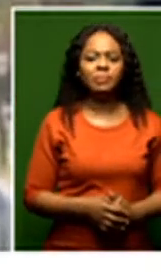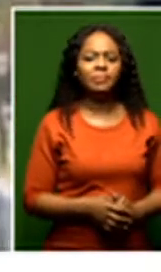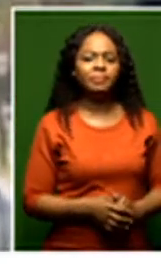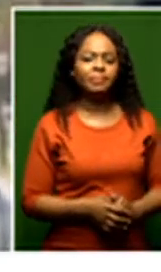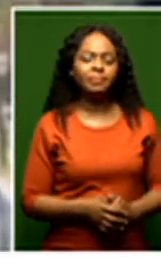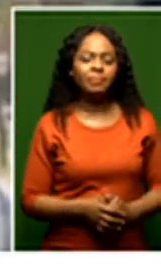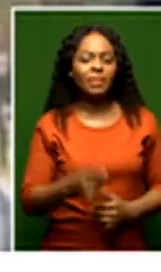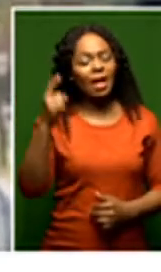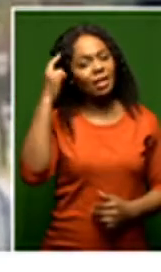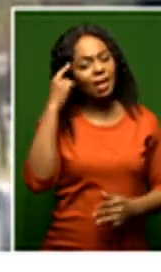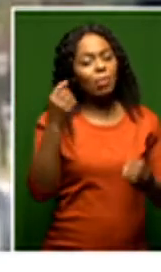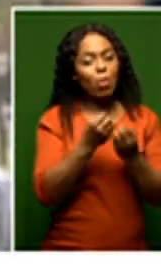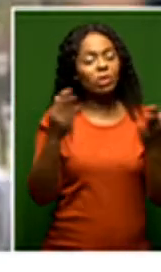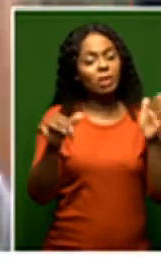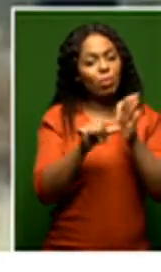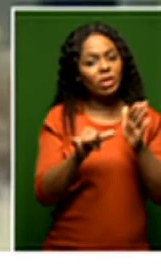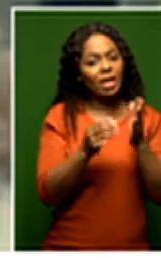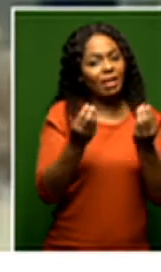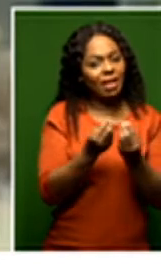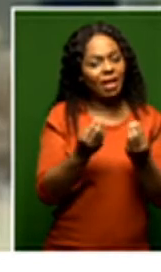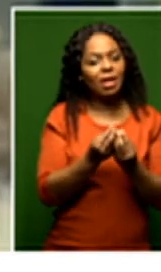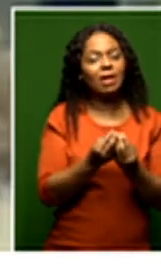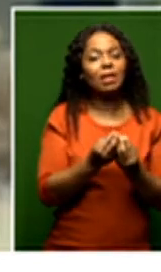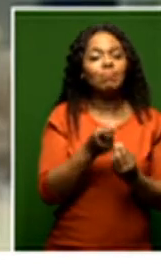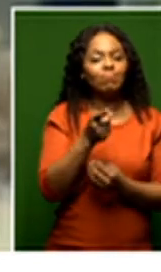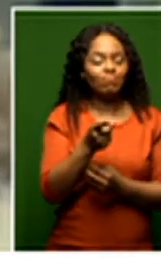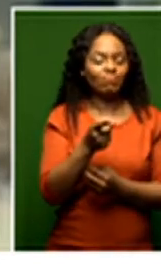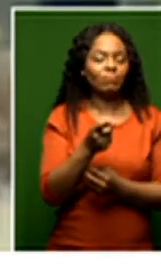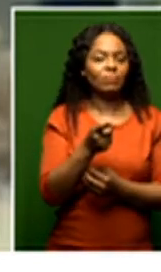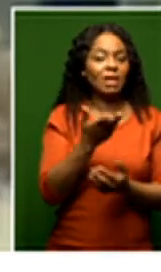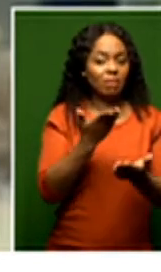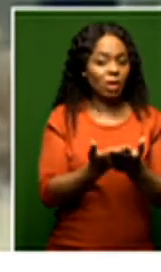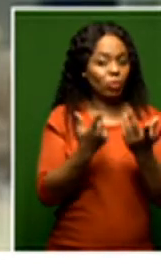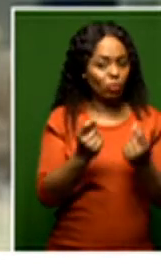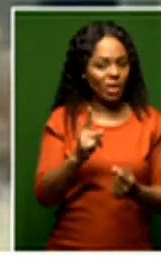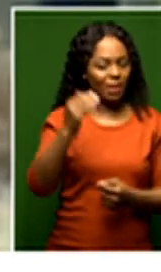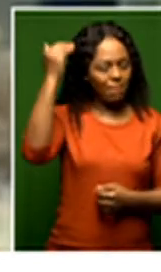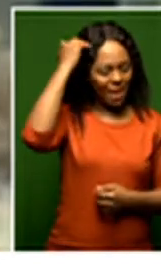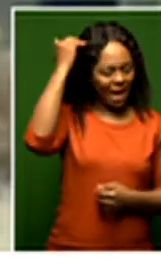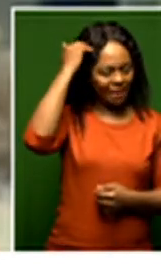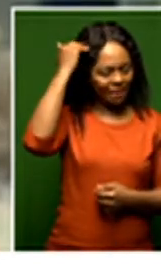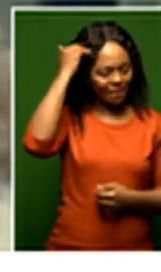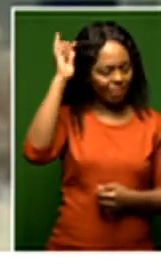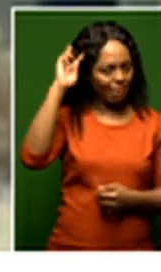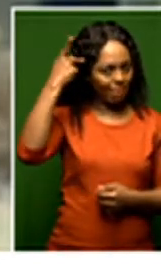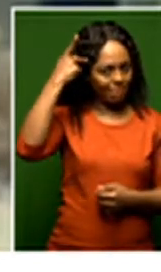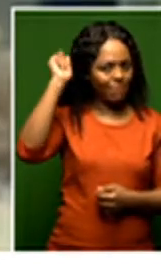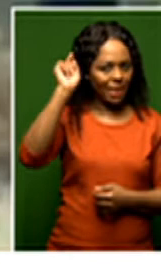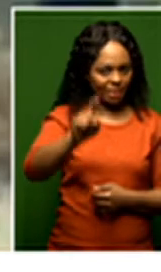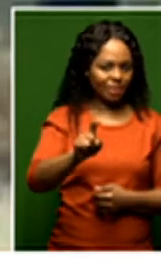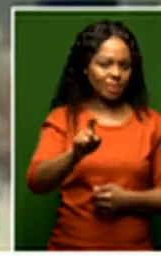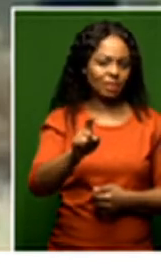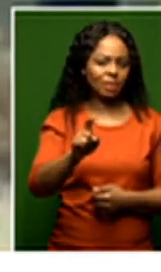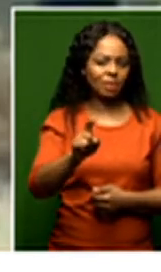I think one of the most important things is to change your mind, to have a reframing of